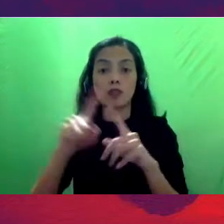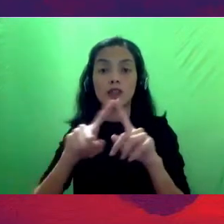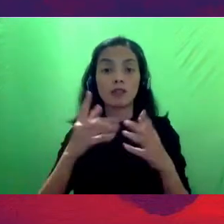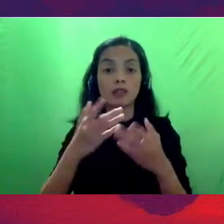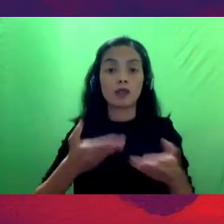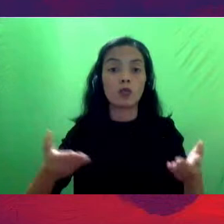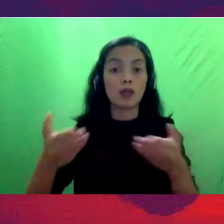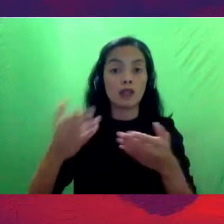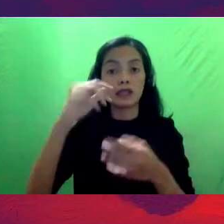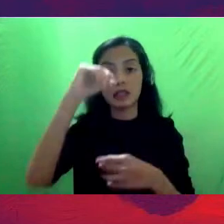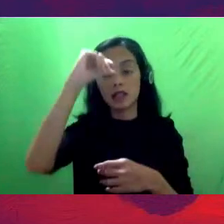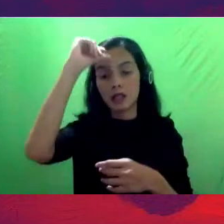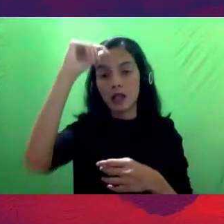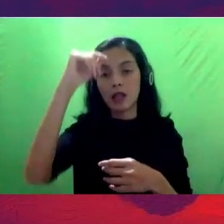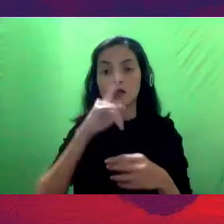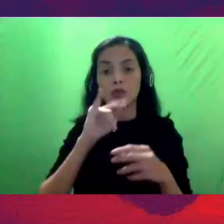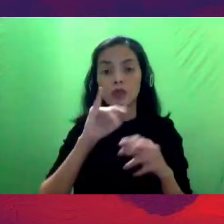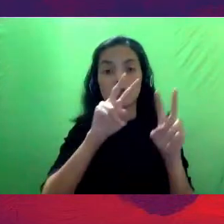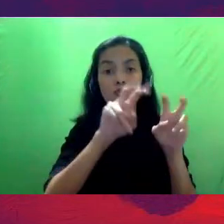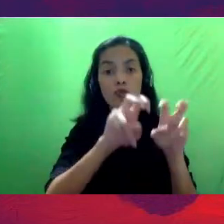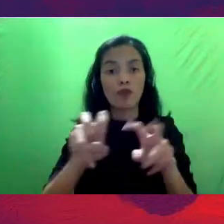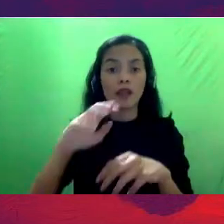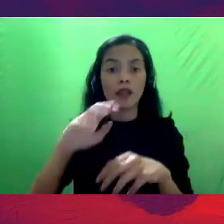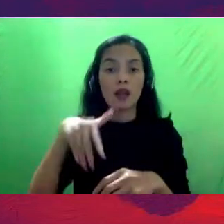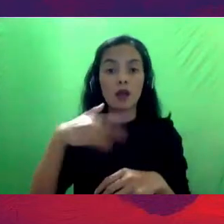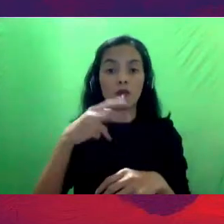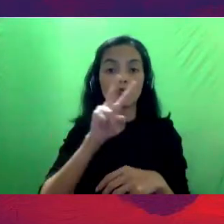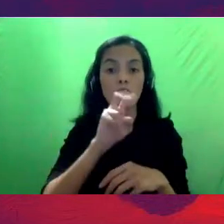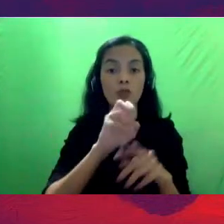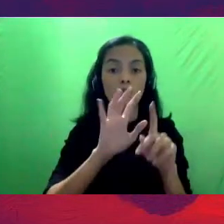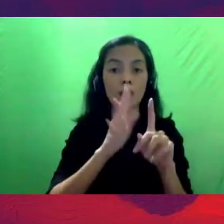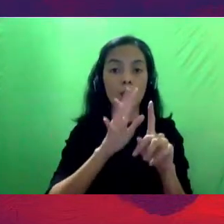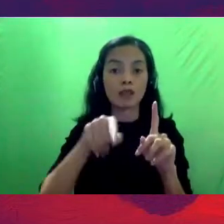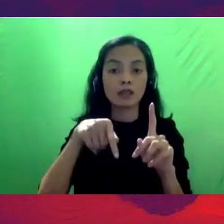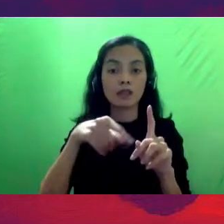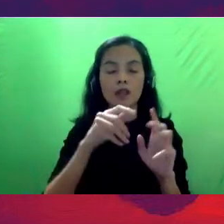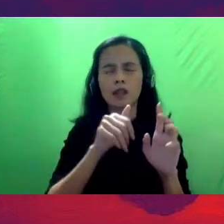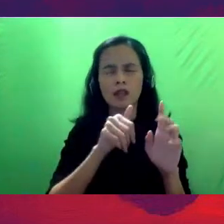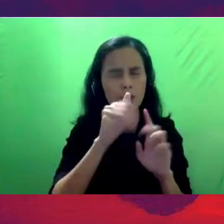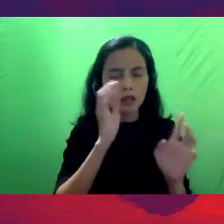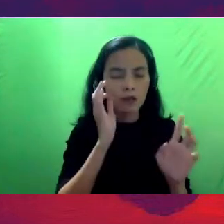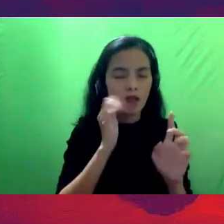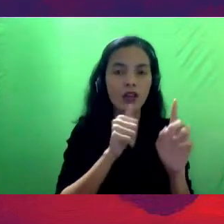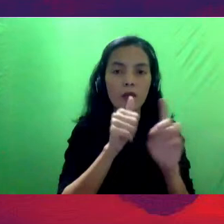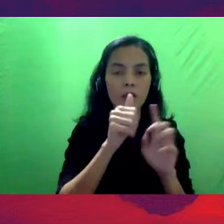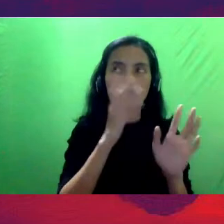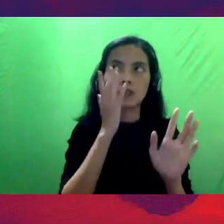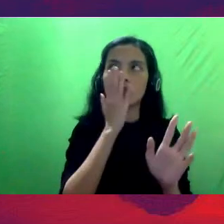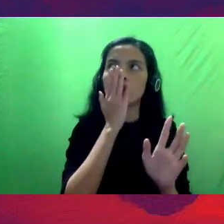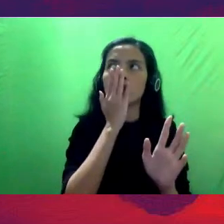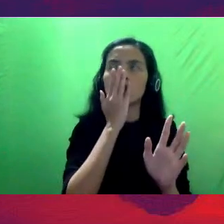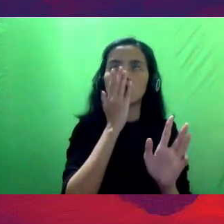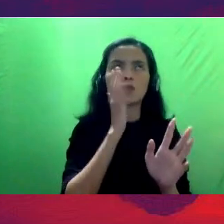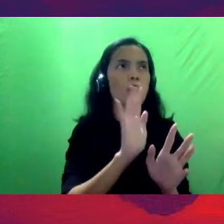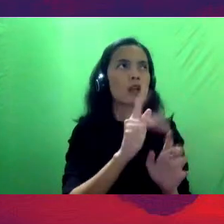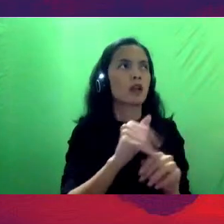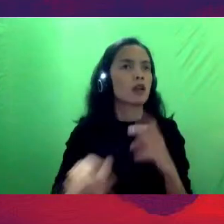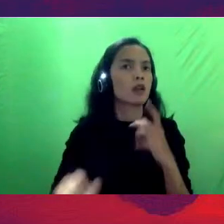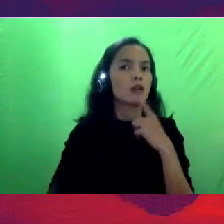is a survey that is based in 2015, 16 to, sorry, 2015,